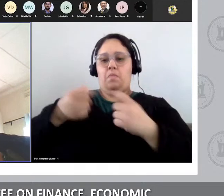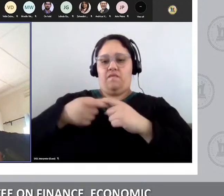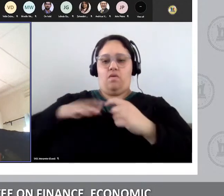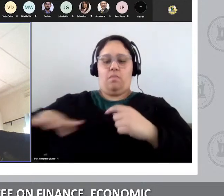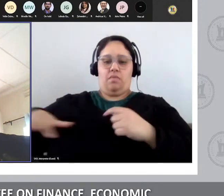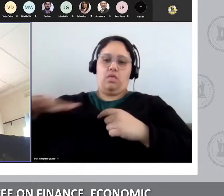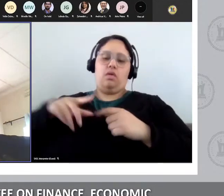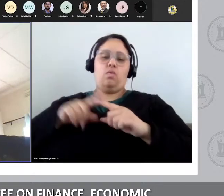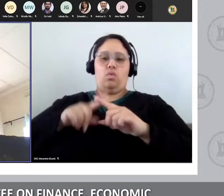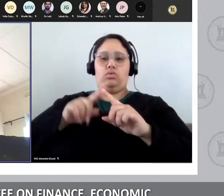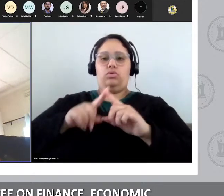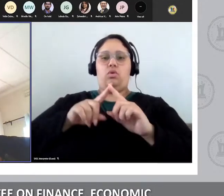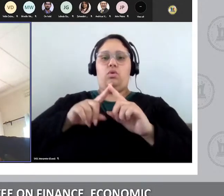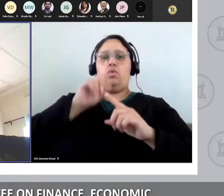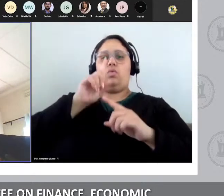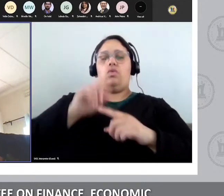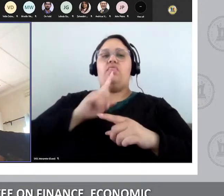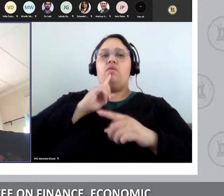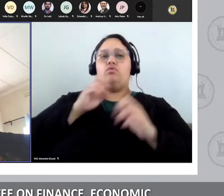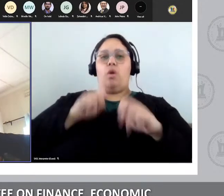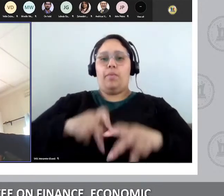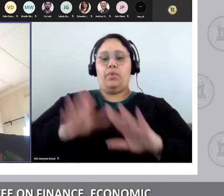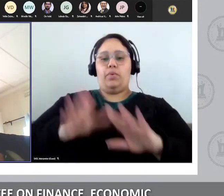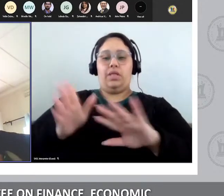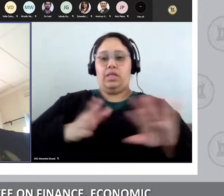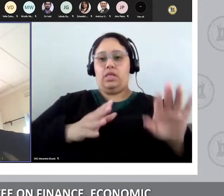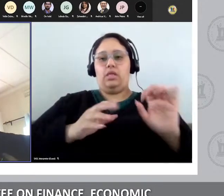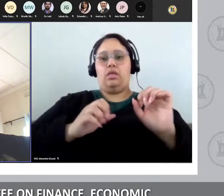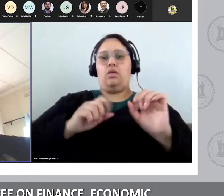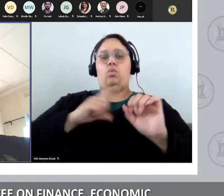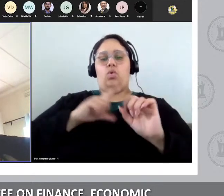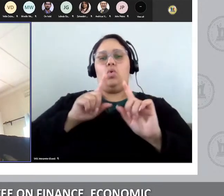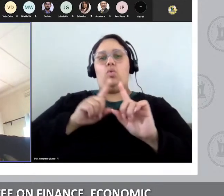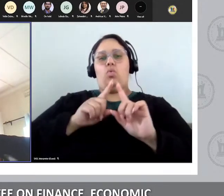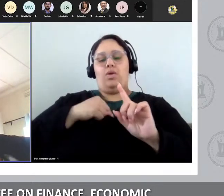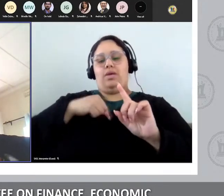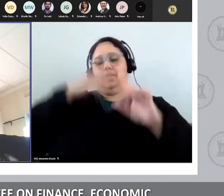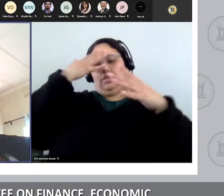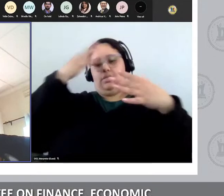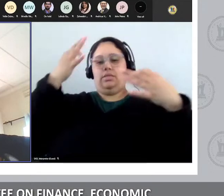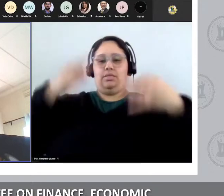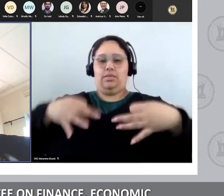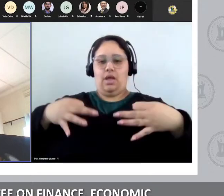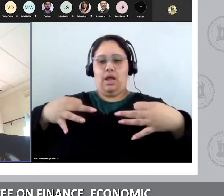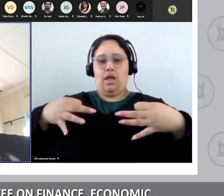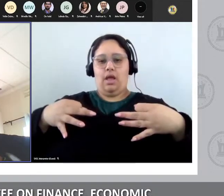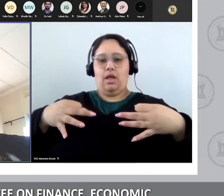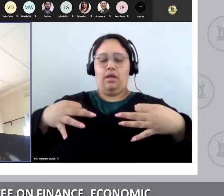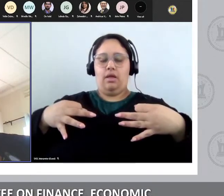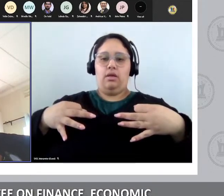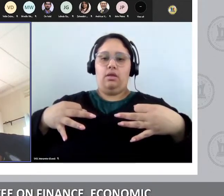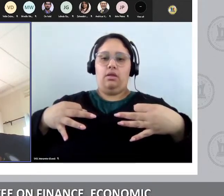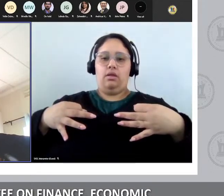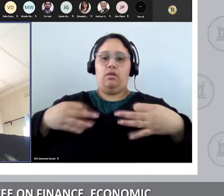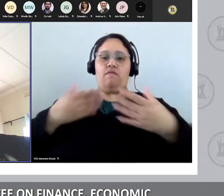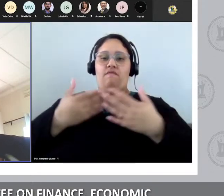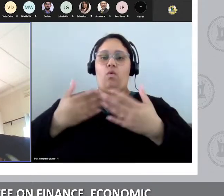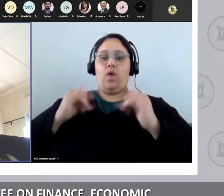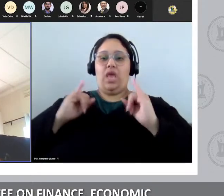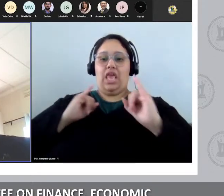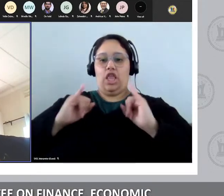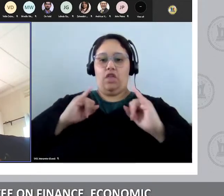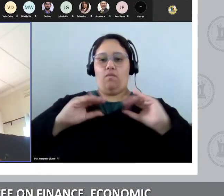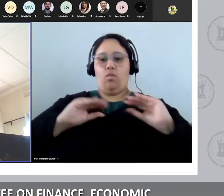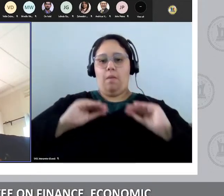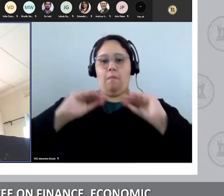respect to the Day of 1,000 Opportunities, Minister, we have decided to move for the interviews, we moved